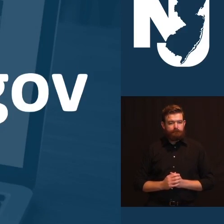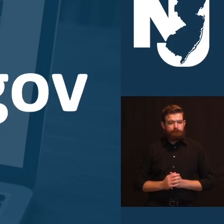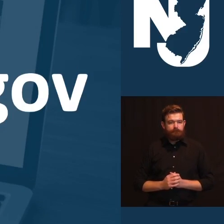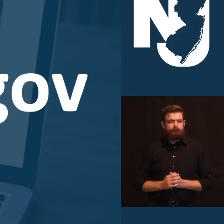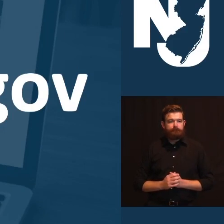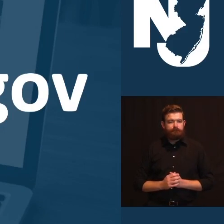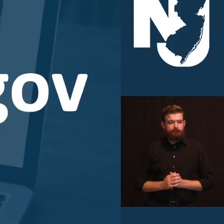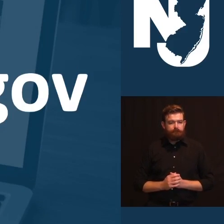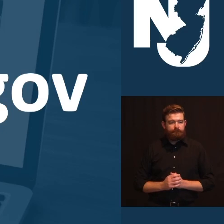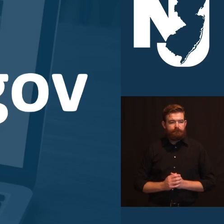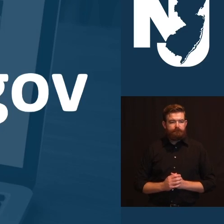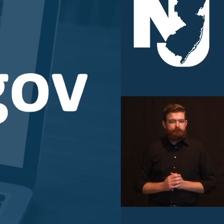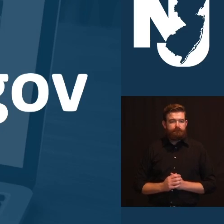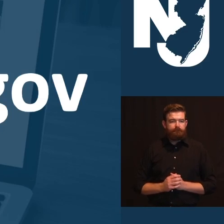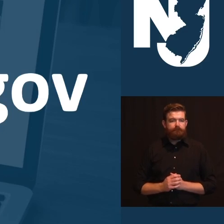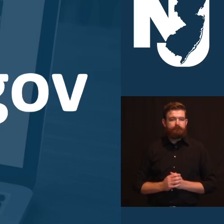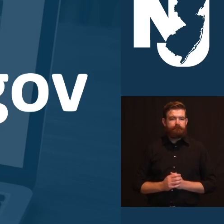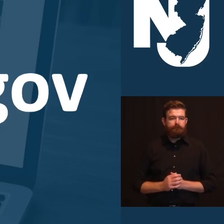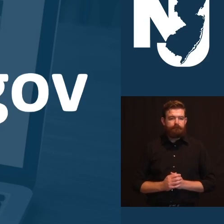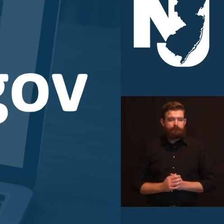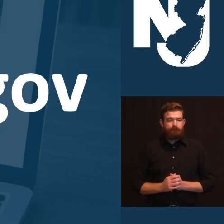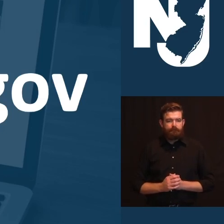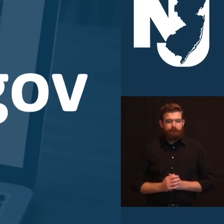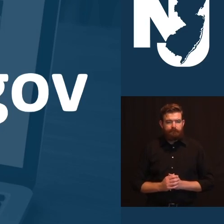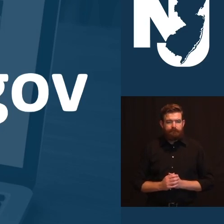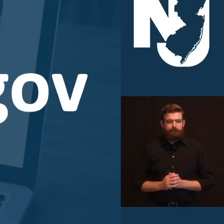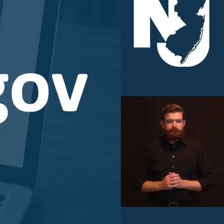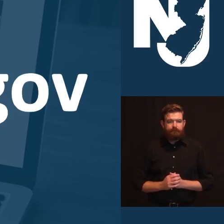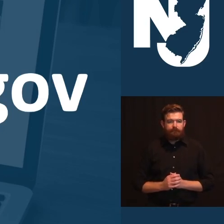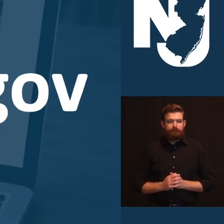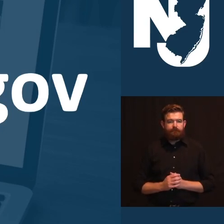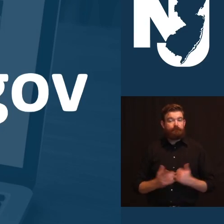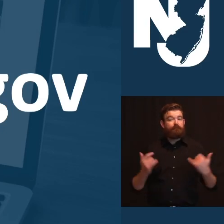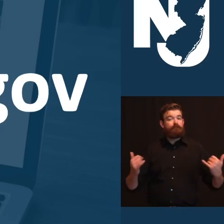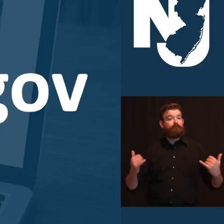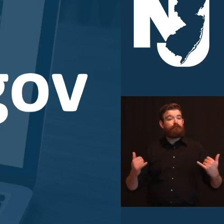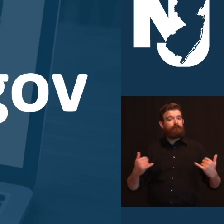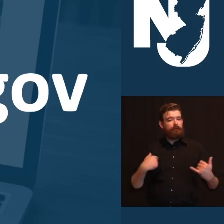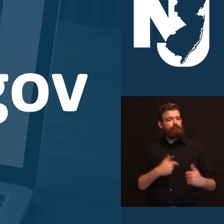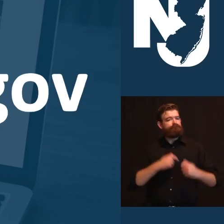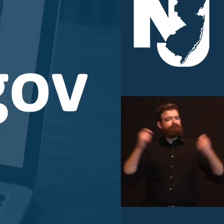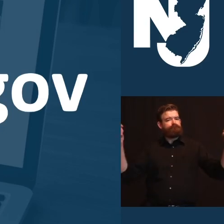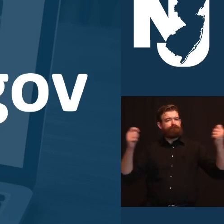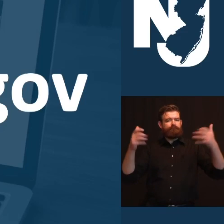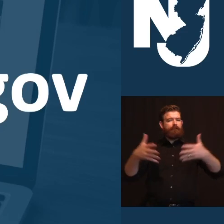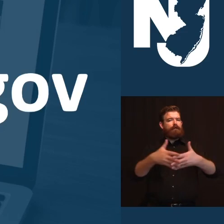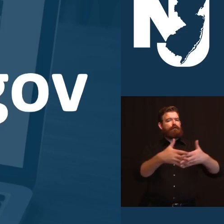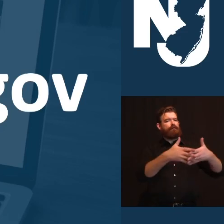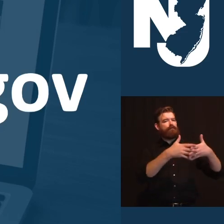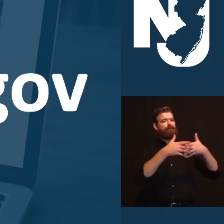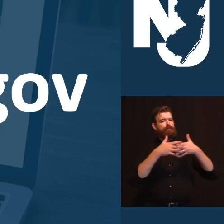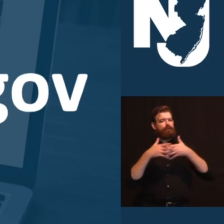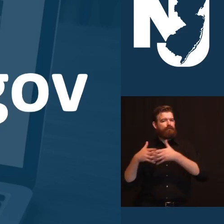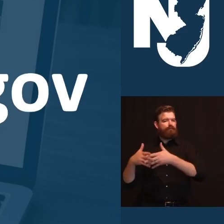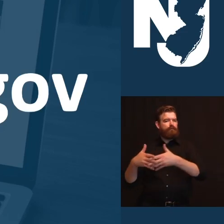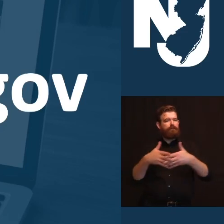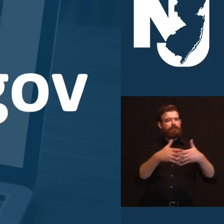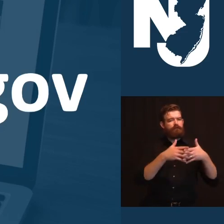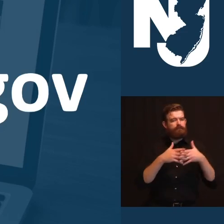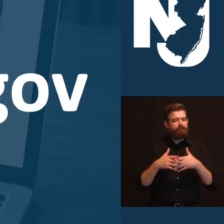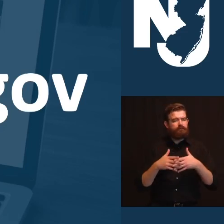the values that have carried our nation forward for nearly 250 years. Our New Jersey values remain as